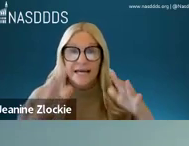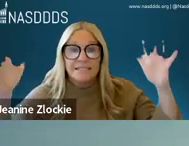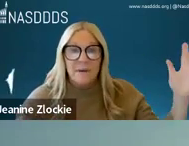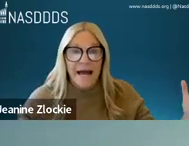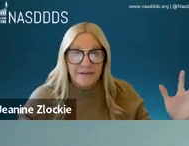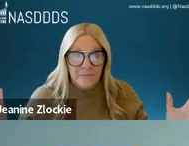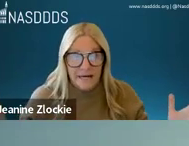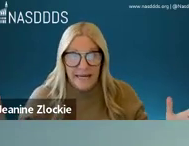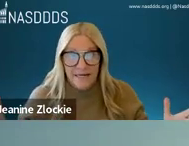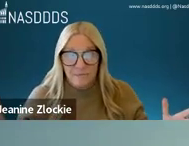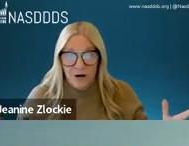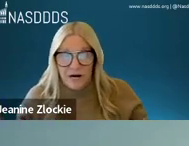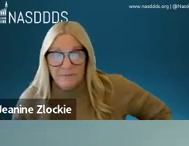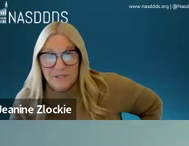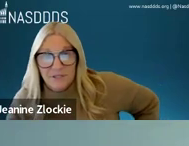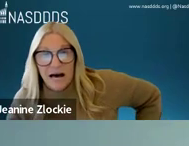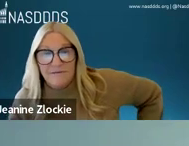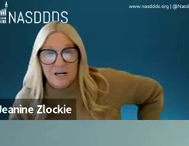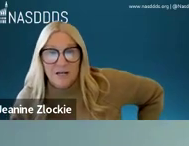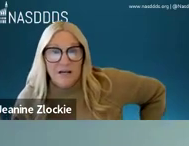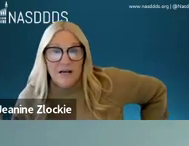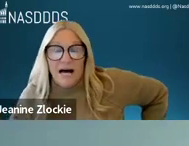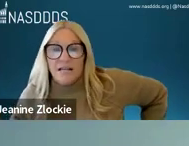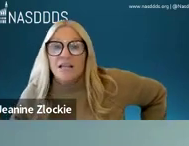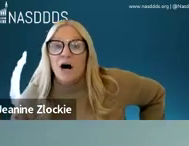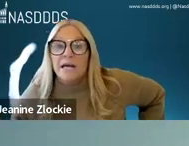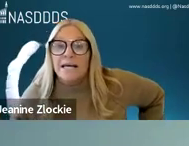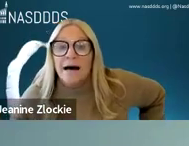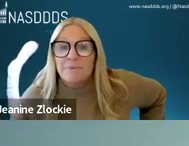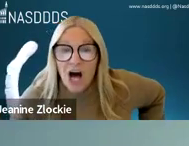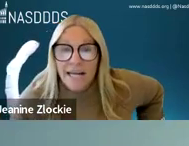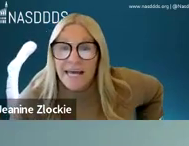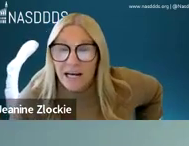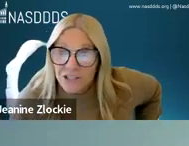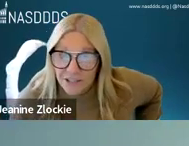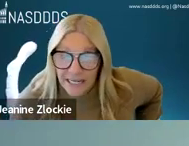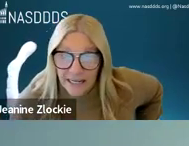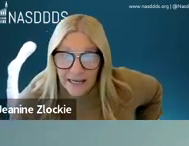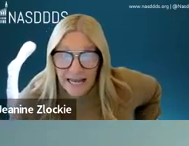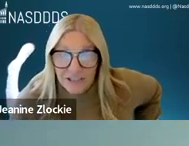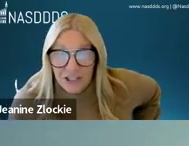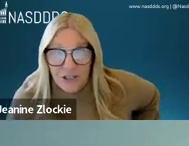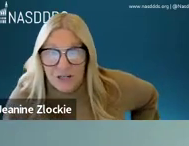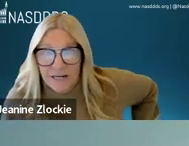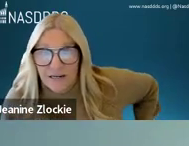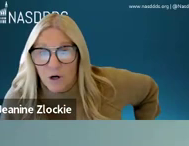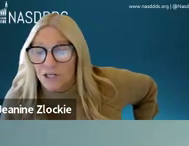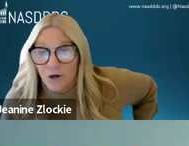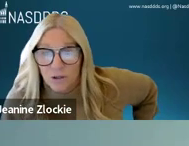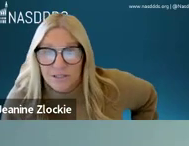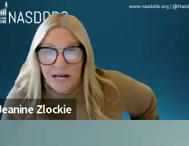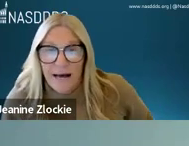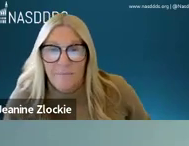to expand their Medicaid programs to cover low-income non-elderly and children